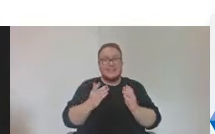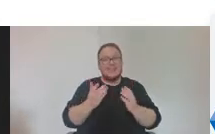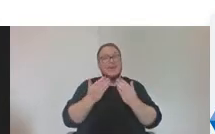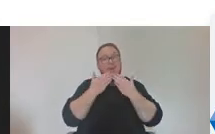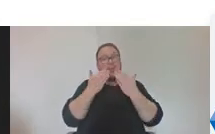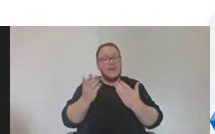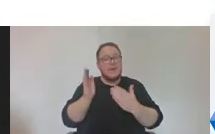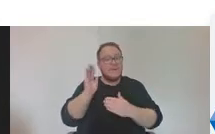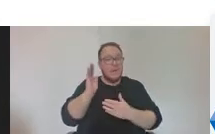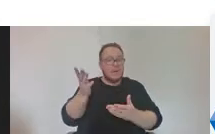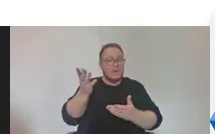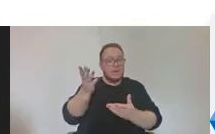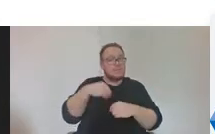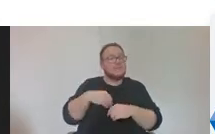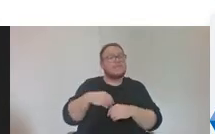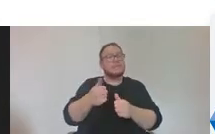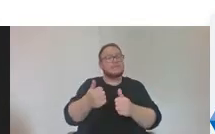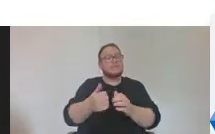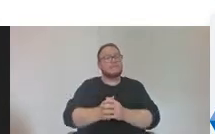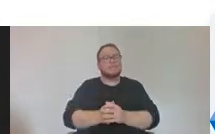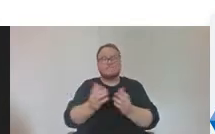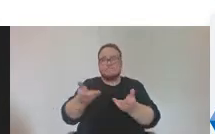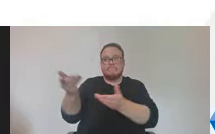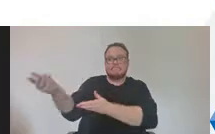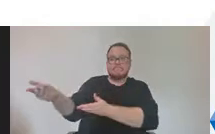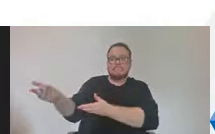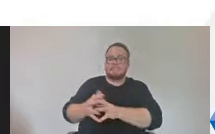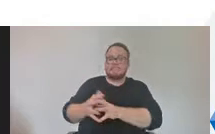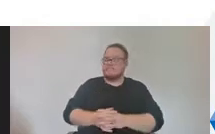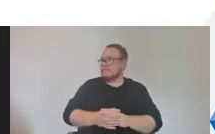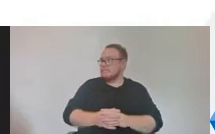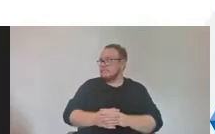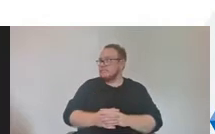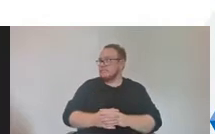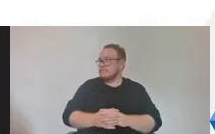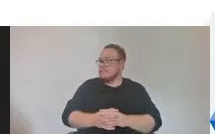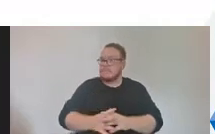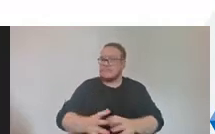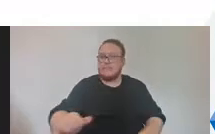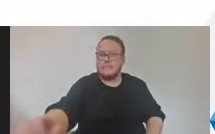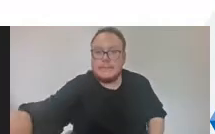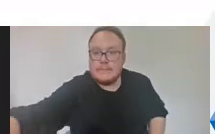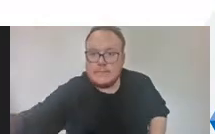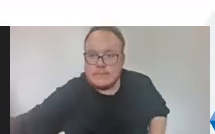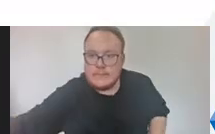much for listening. I'll pass on to Dr. Rachel Gallio.